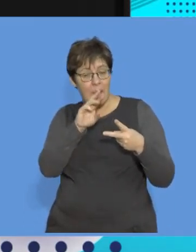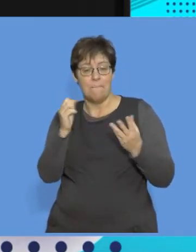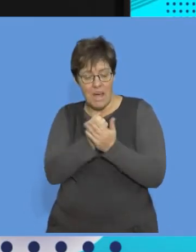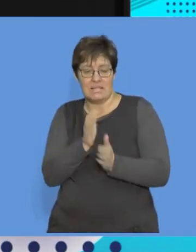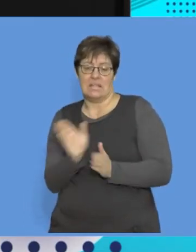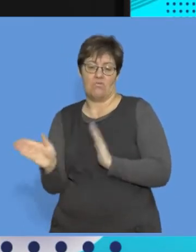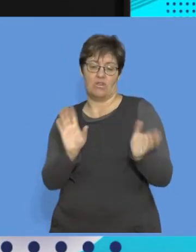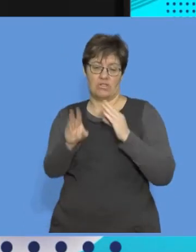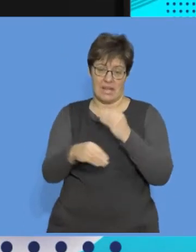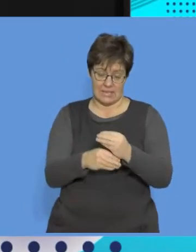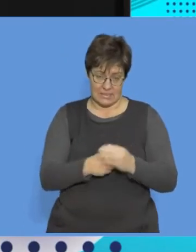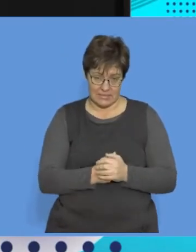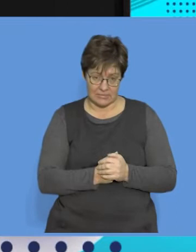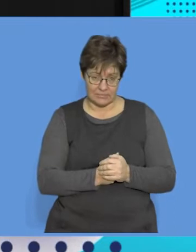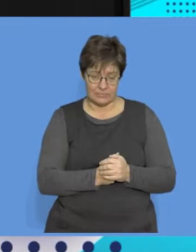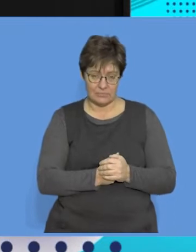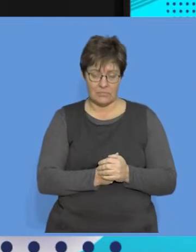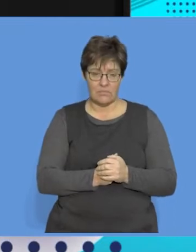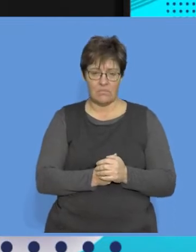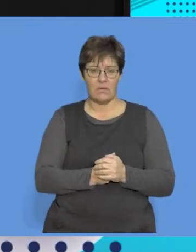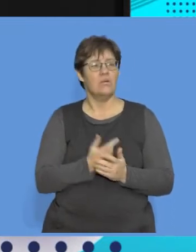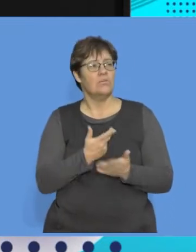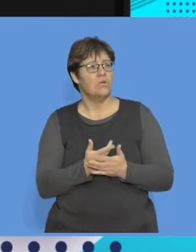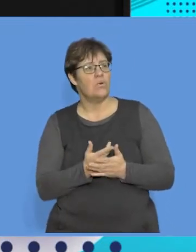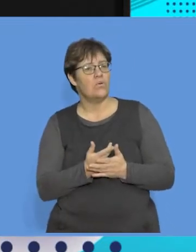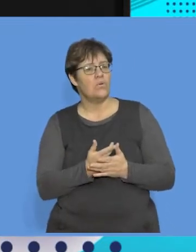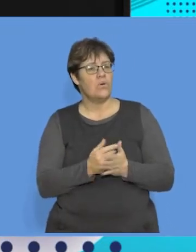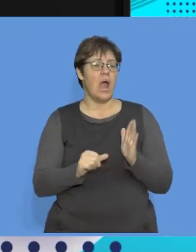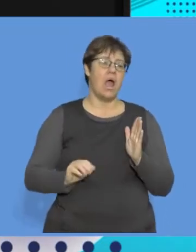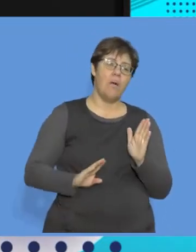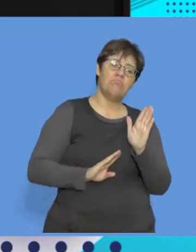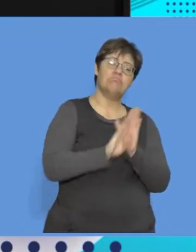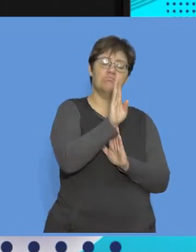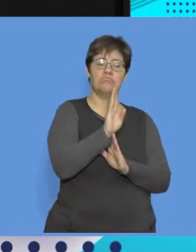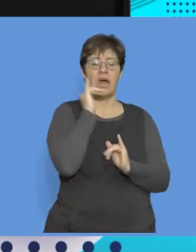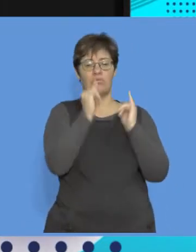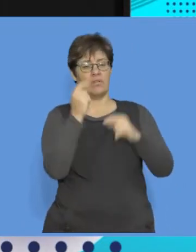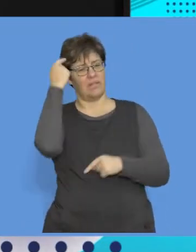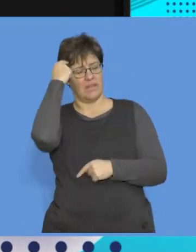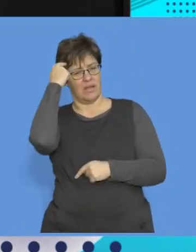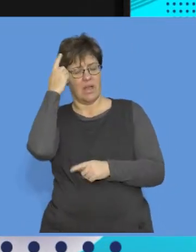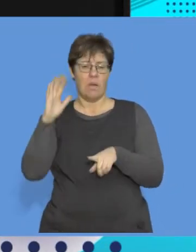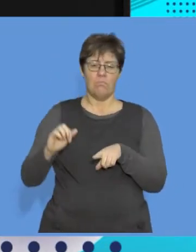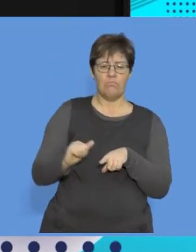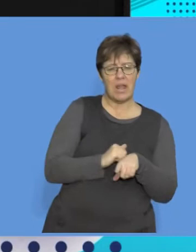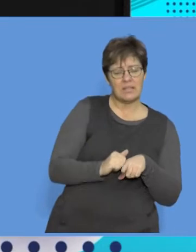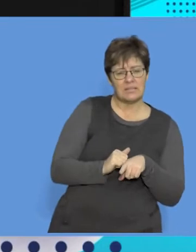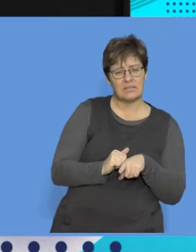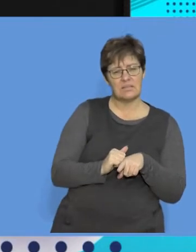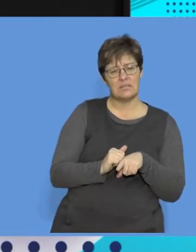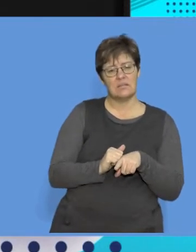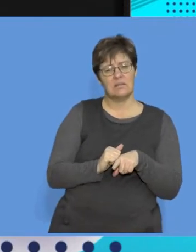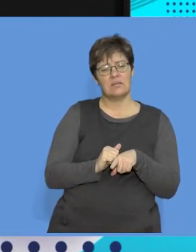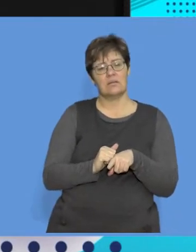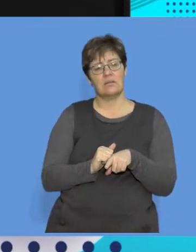So one of the ways to improve your critical thinking and practice getting things